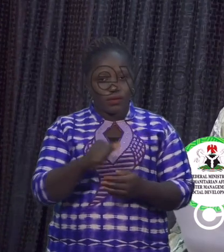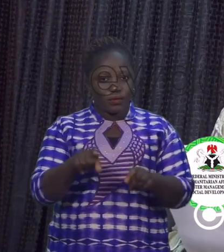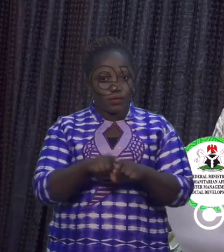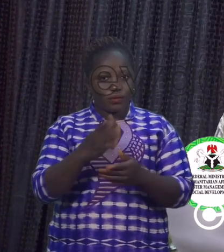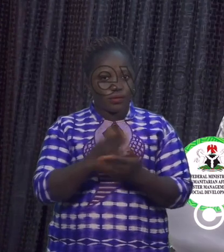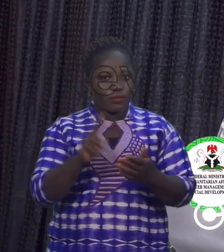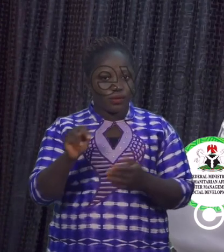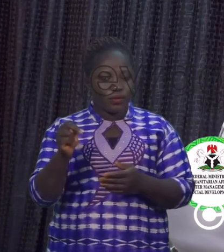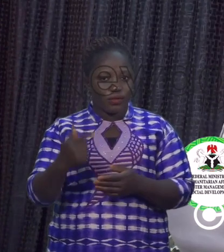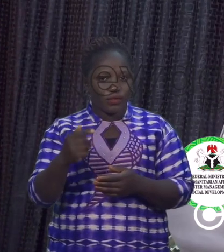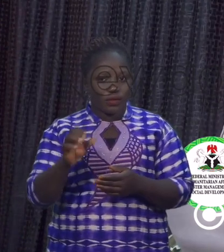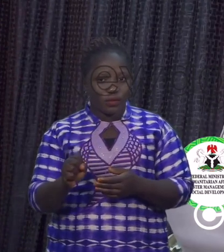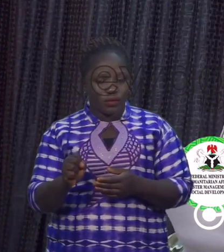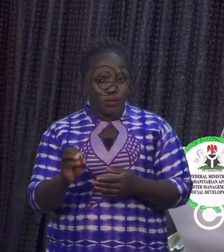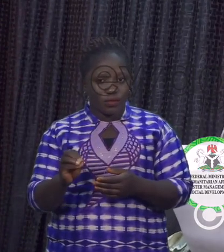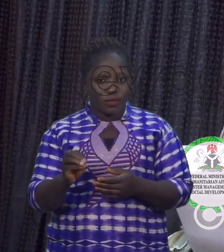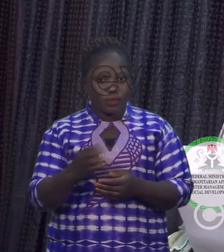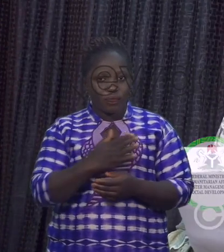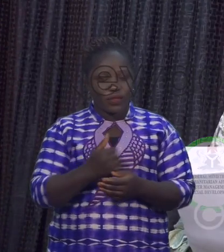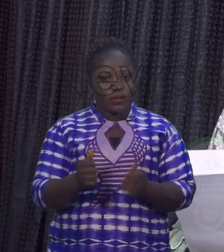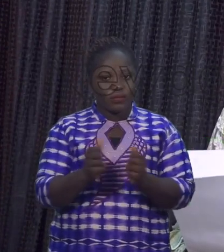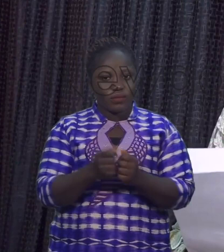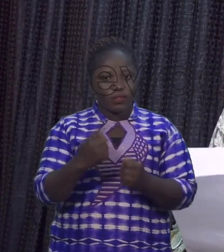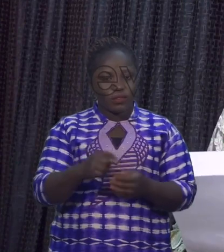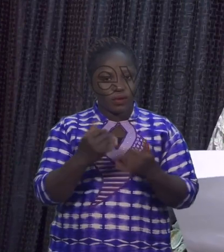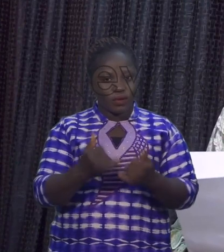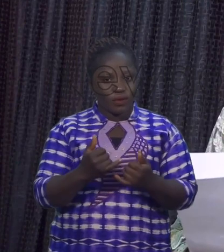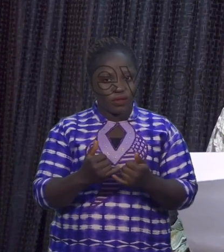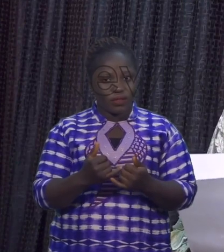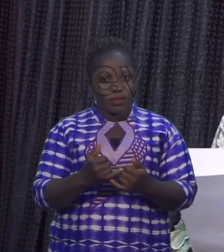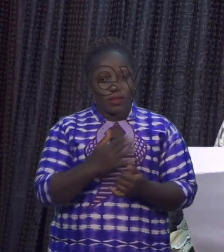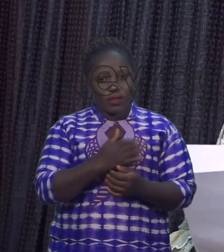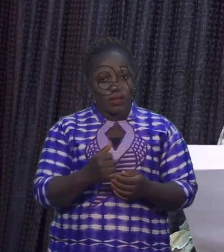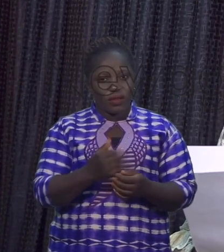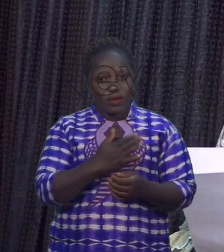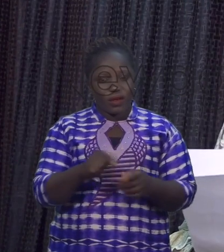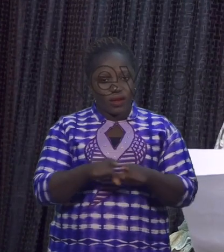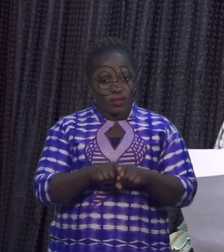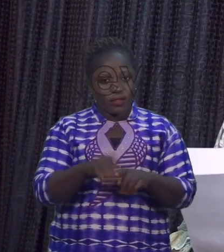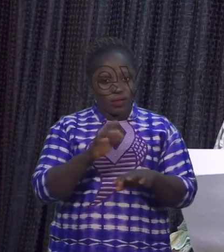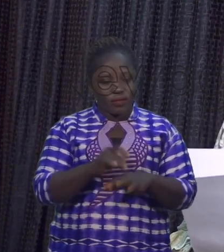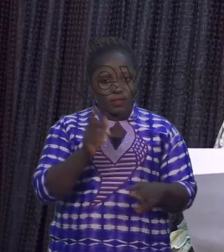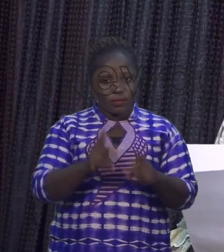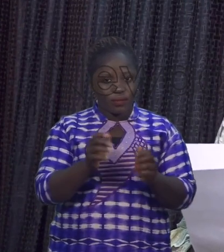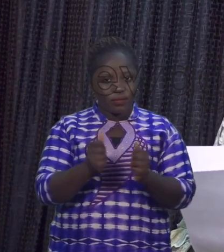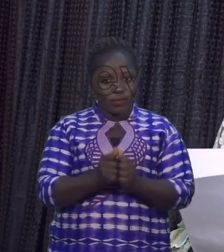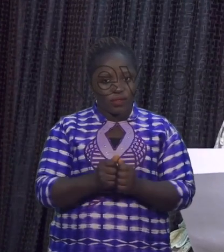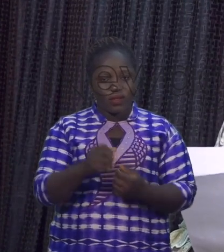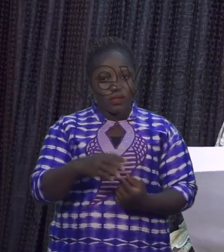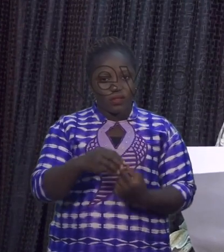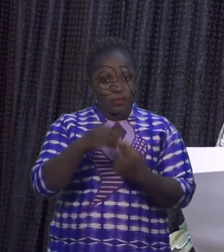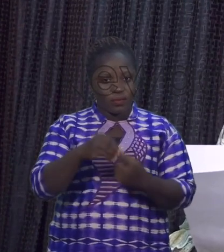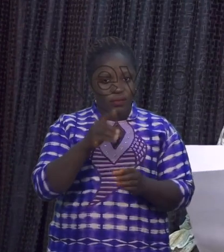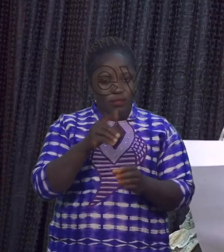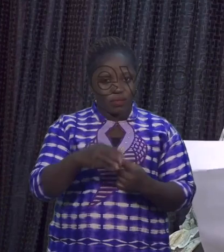LGAs, in order for them to be in tune with the current development efforts as providing efficient